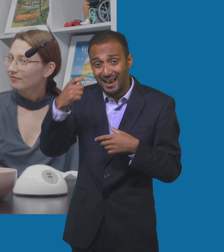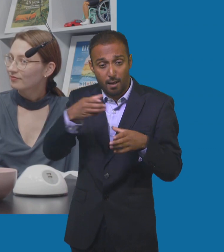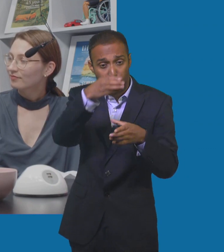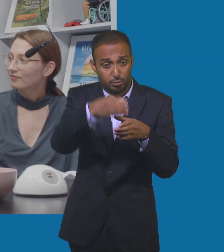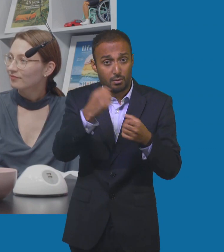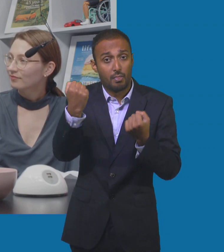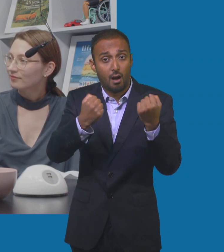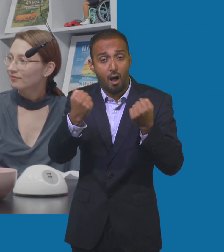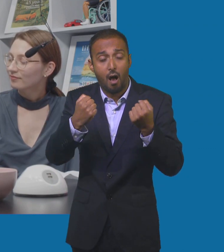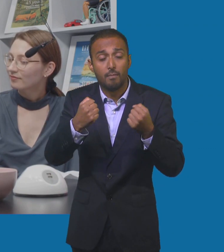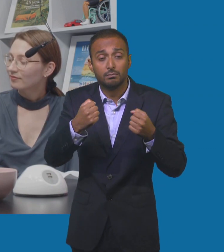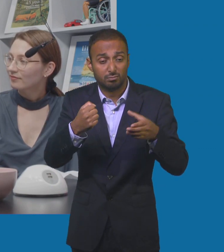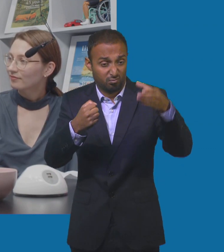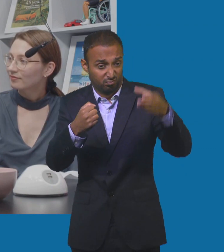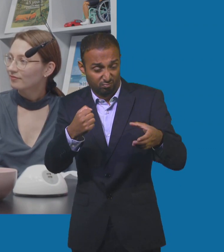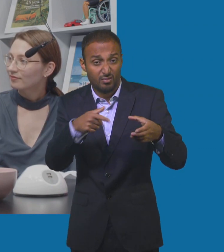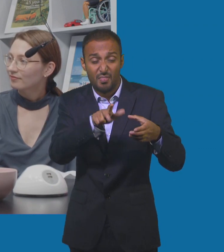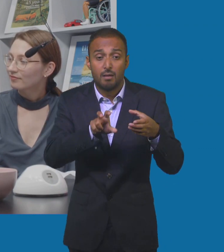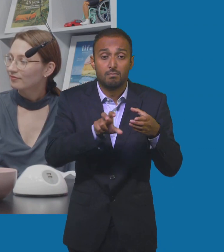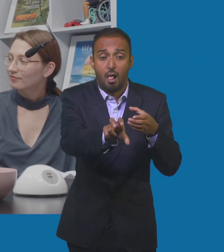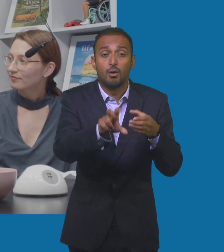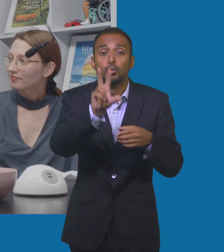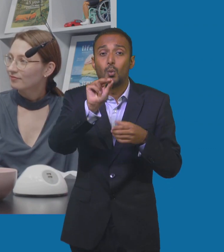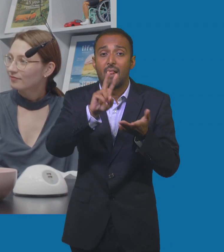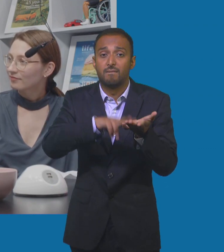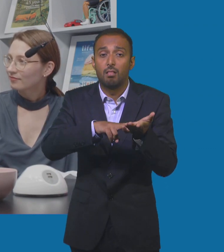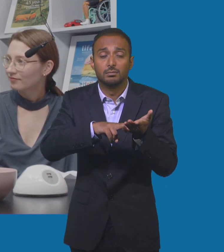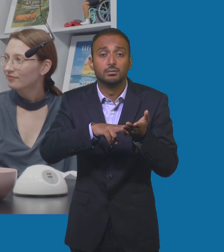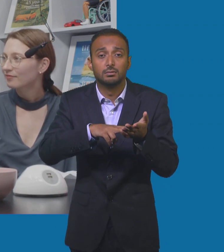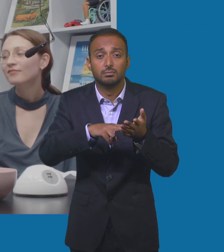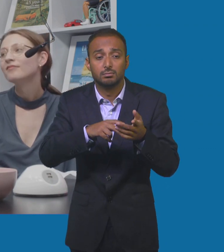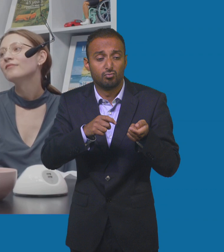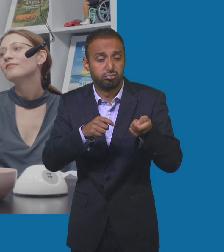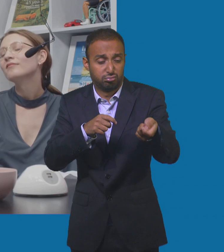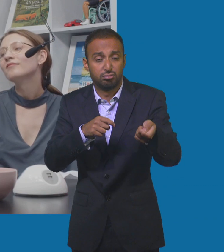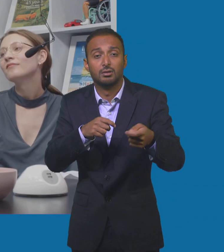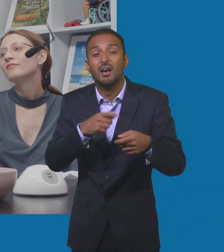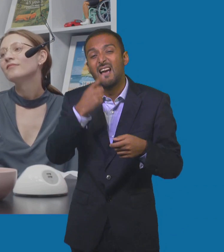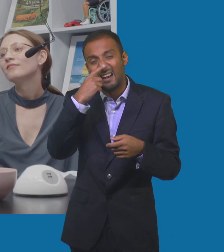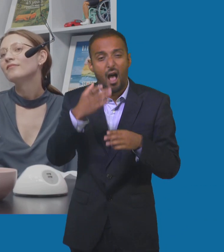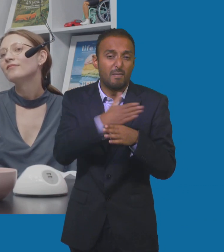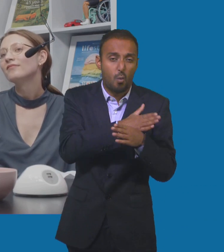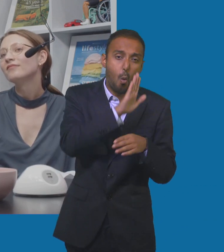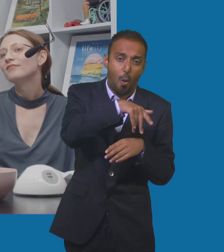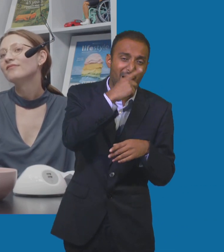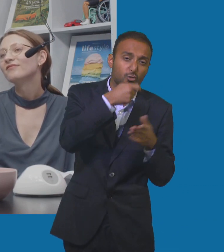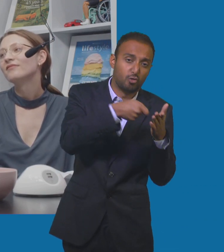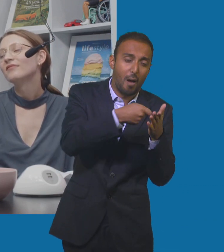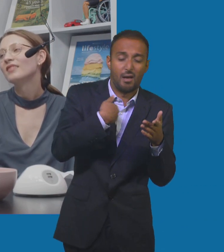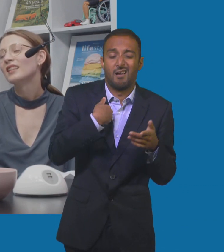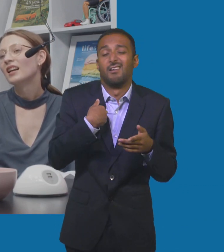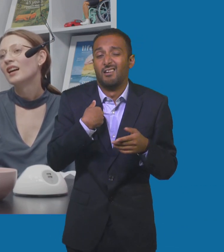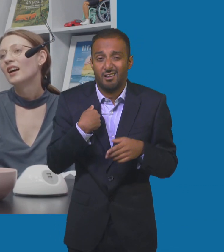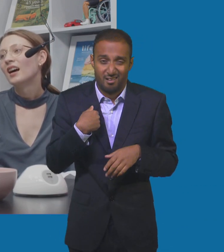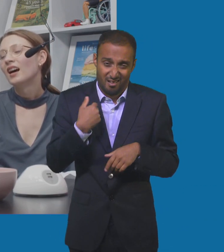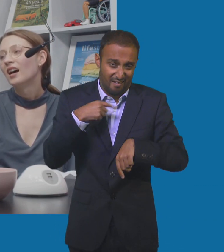holder. And basically, you plug it into the 12-volt socket. There are versions that you can charge from home before you leave, but I'm not that organised. I don't know about anyone else. But